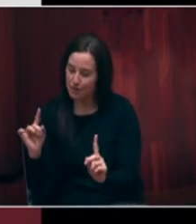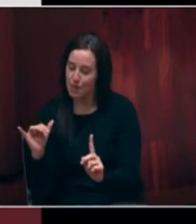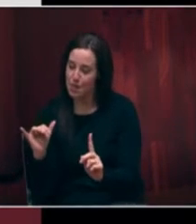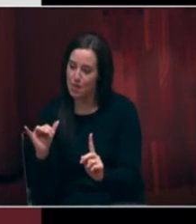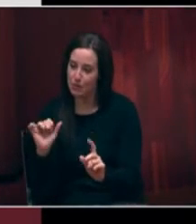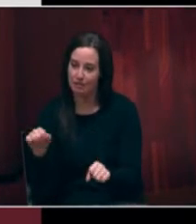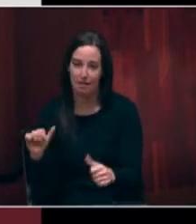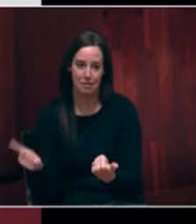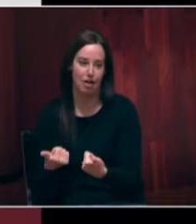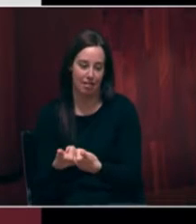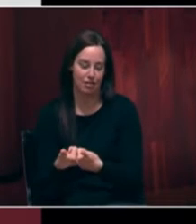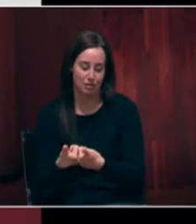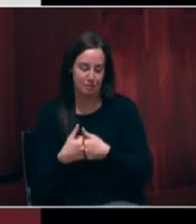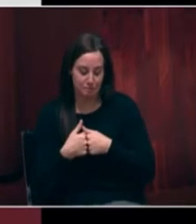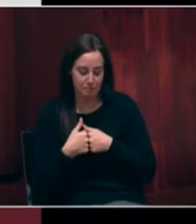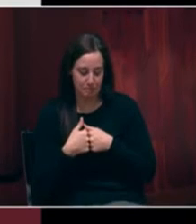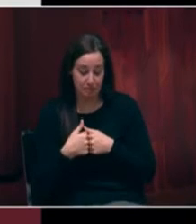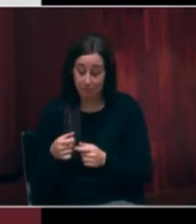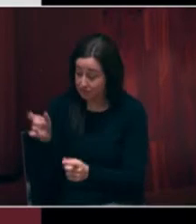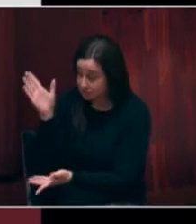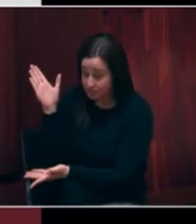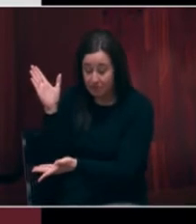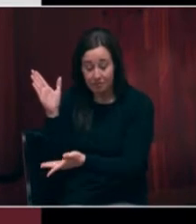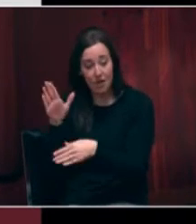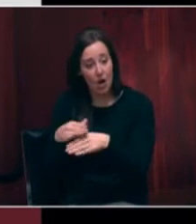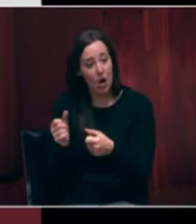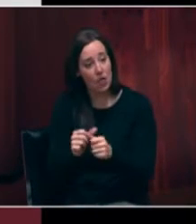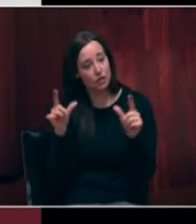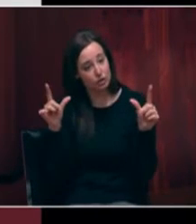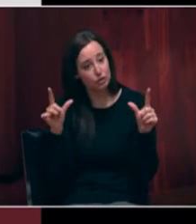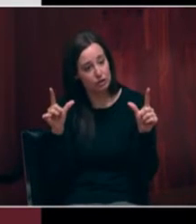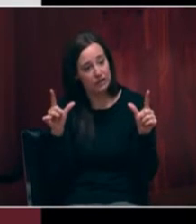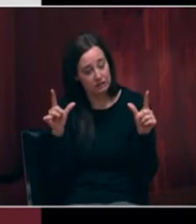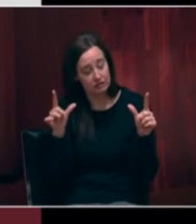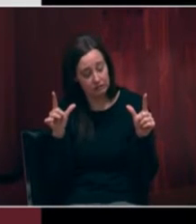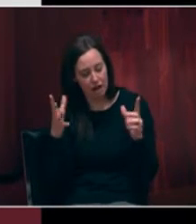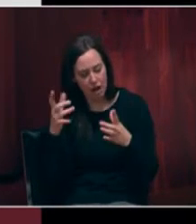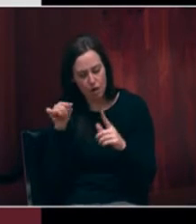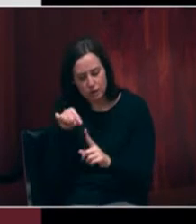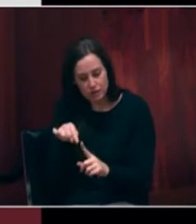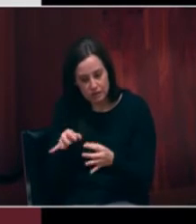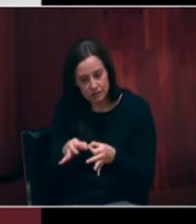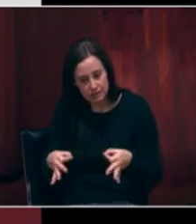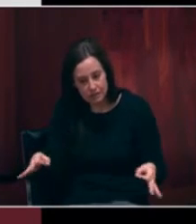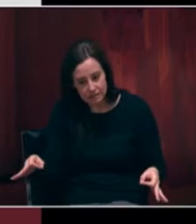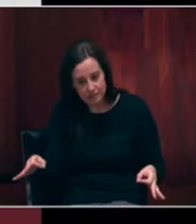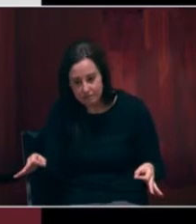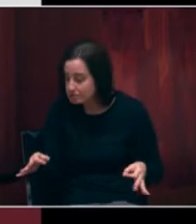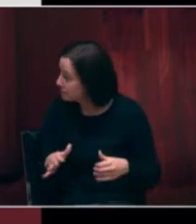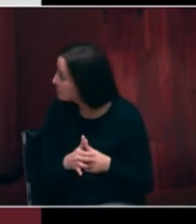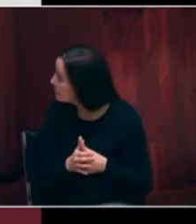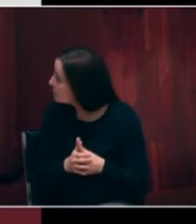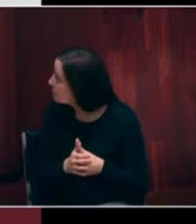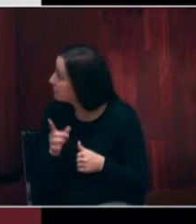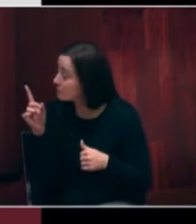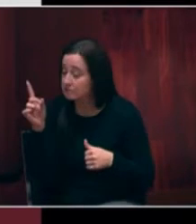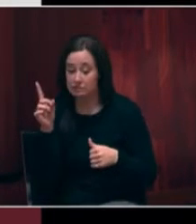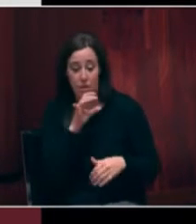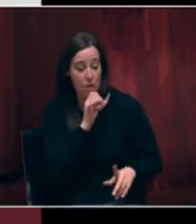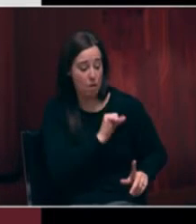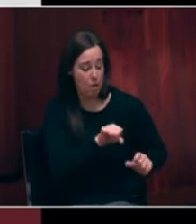out. So on the screen, it's just a look and feel. I want to point out the text at the bottom, though. Used to be our old system was